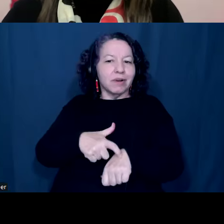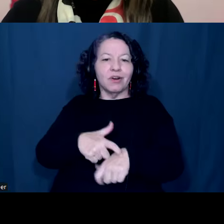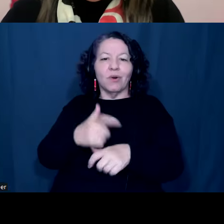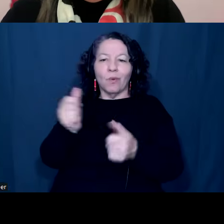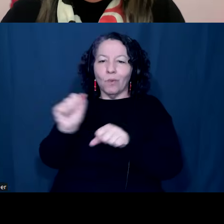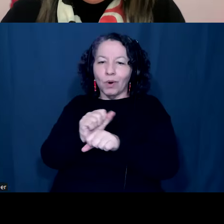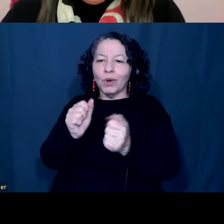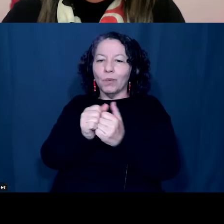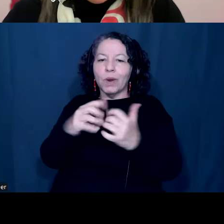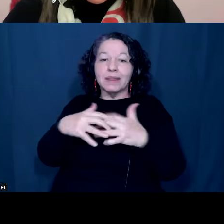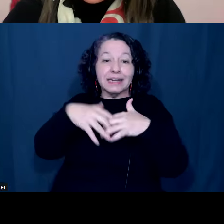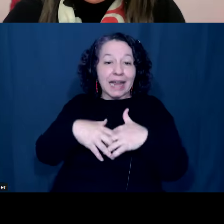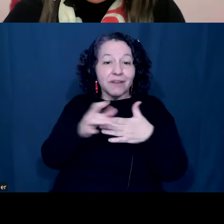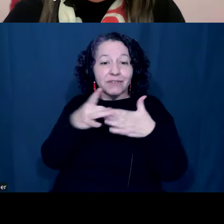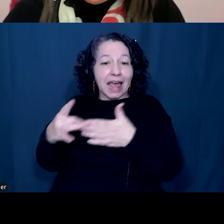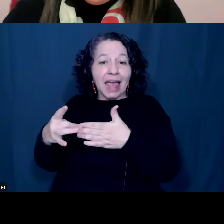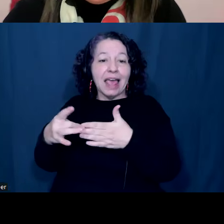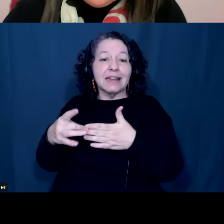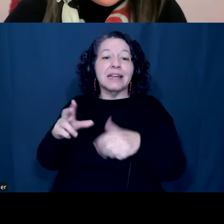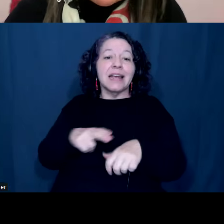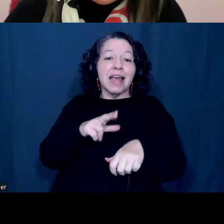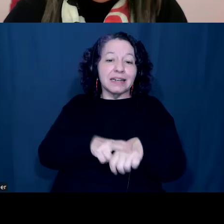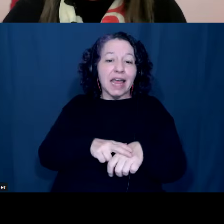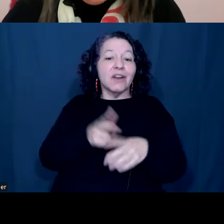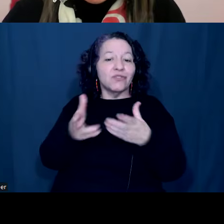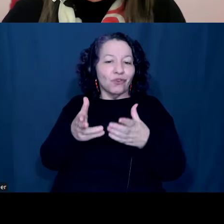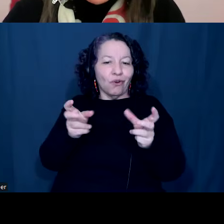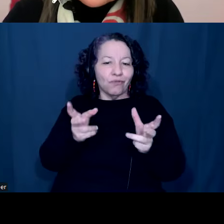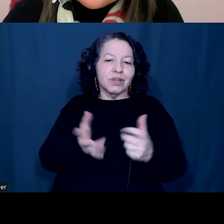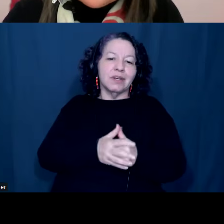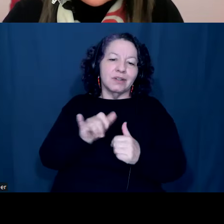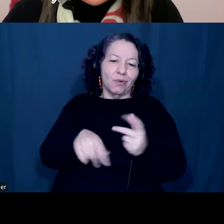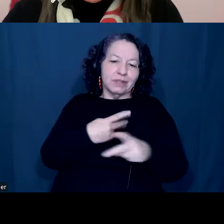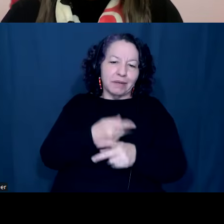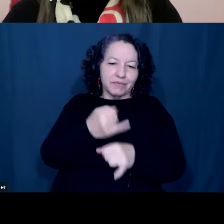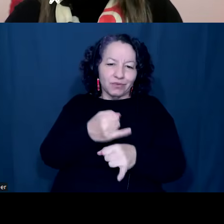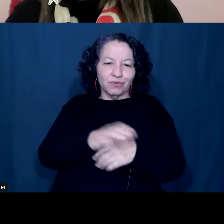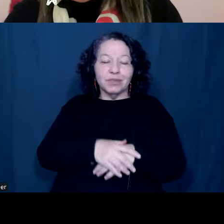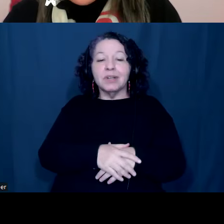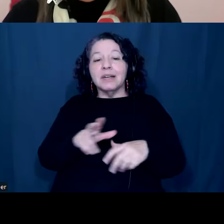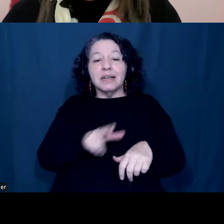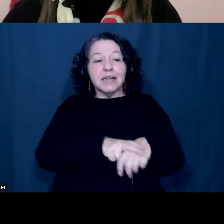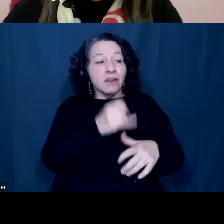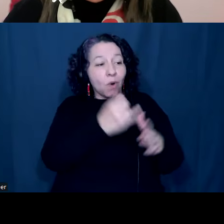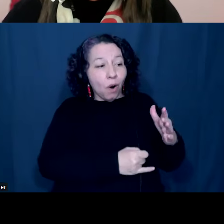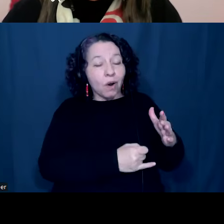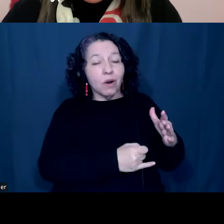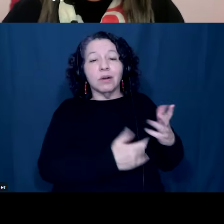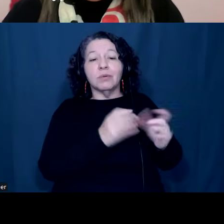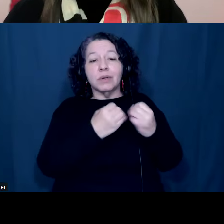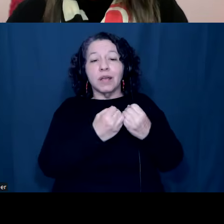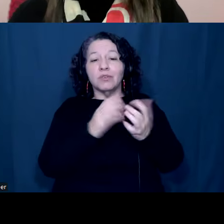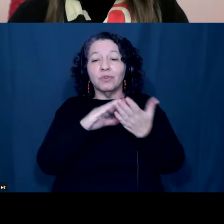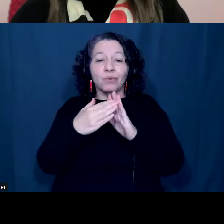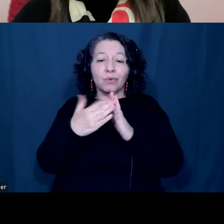institutions. I've worked in national Native arts organizations, in community-based cultural work,